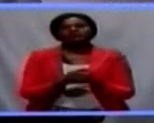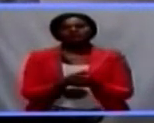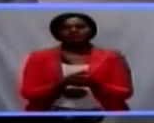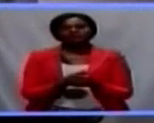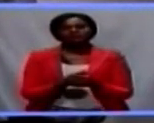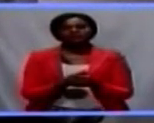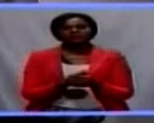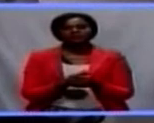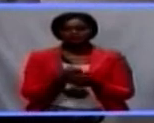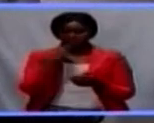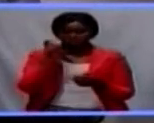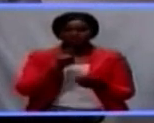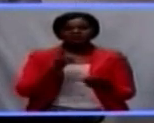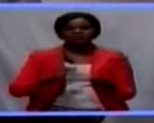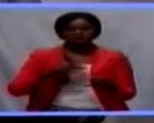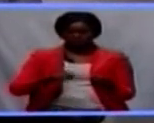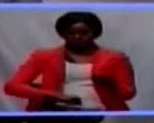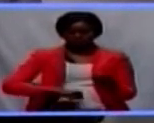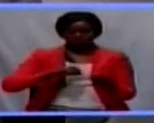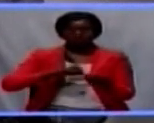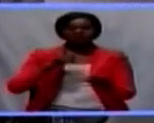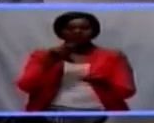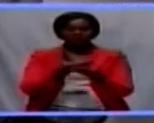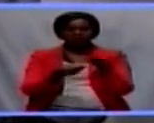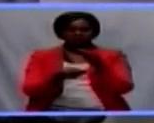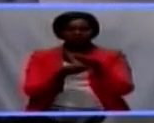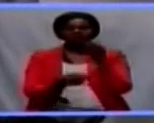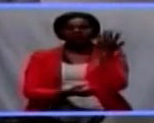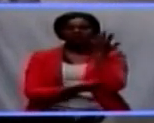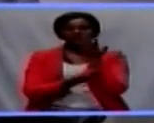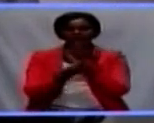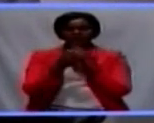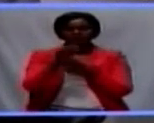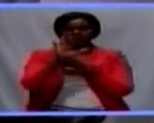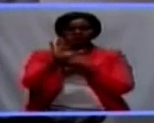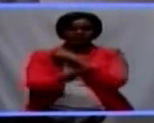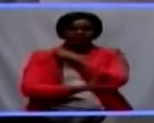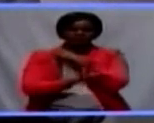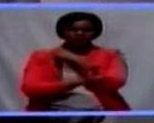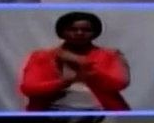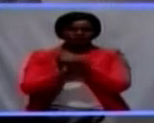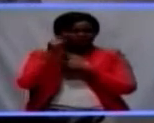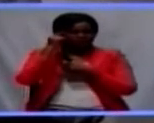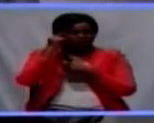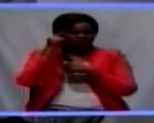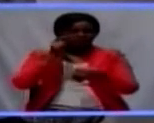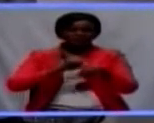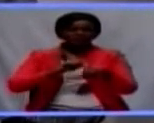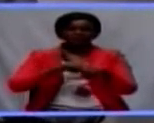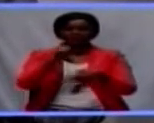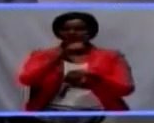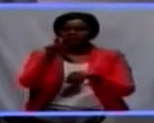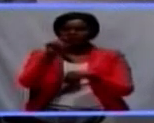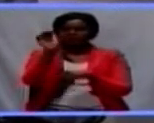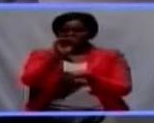You should feel proud to contribute to the development of your country. Imagine a time when 100% of